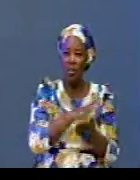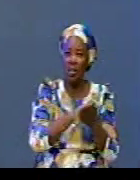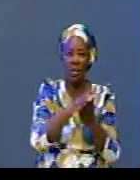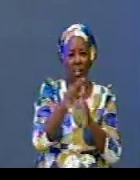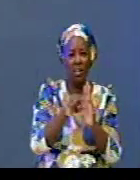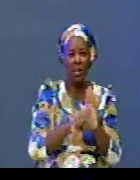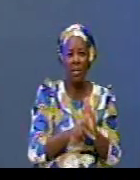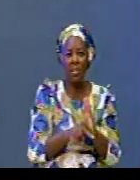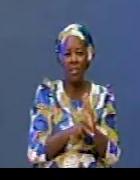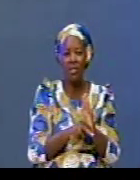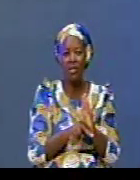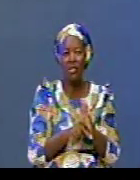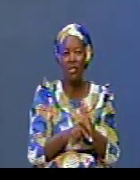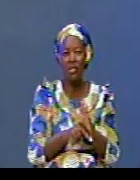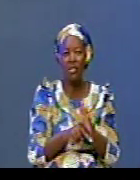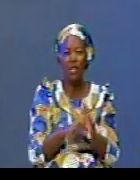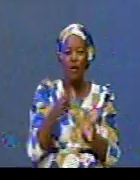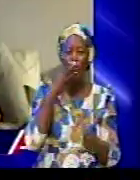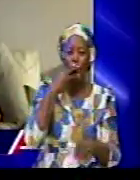fornication,